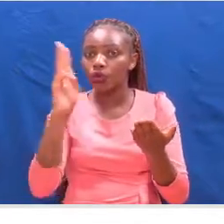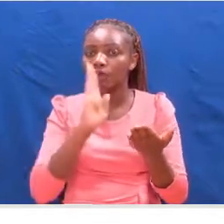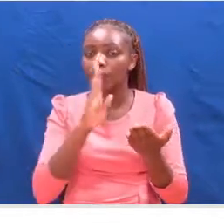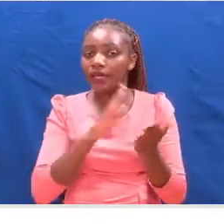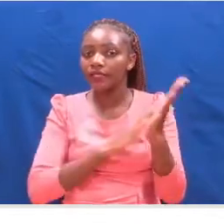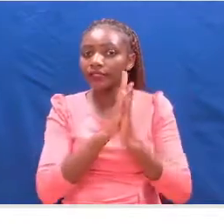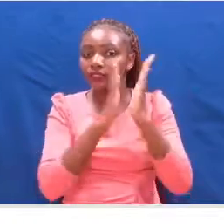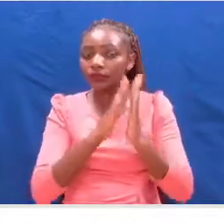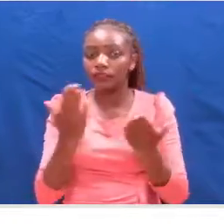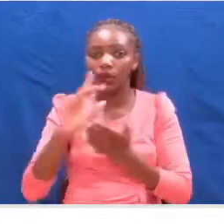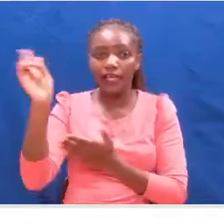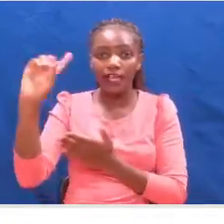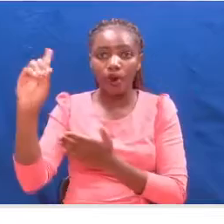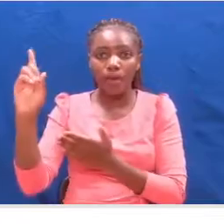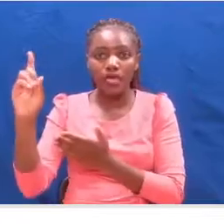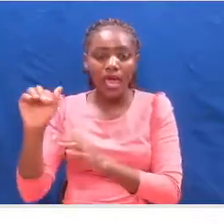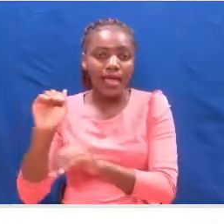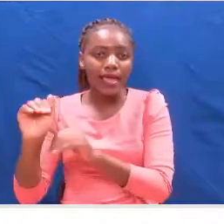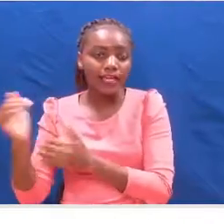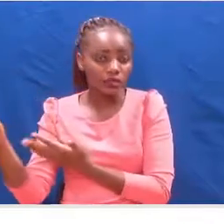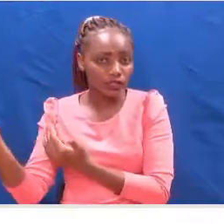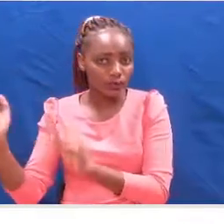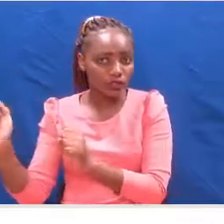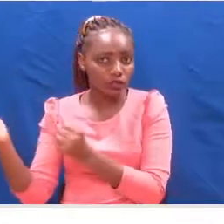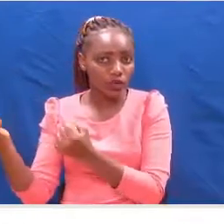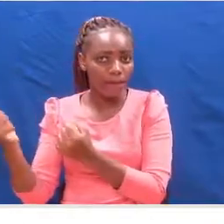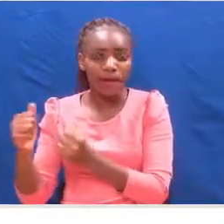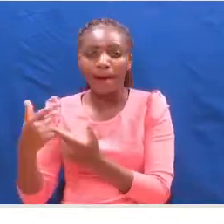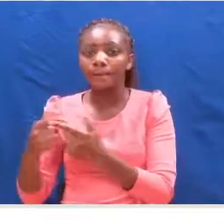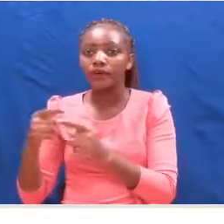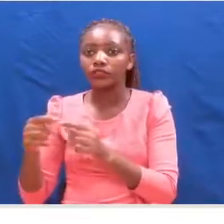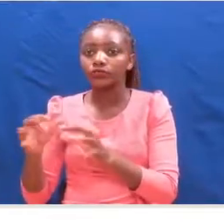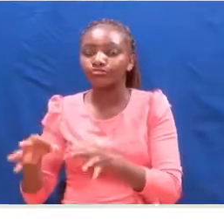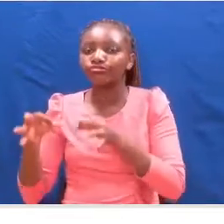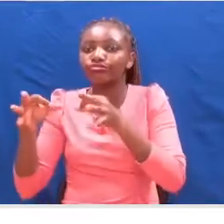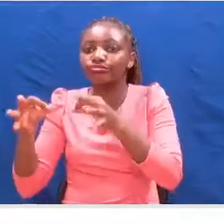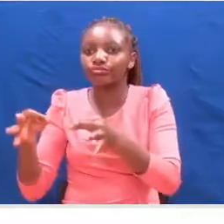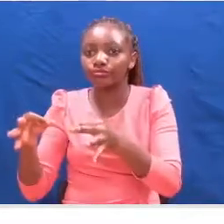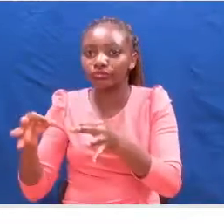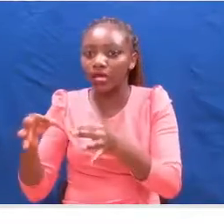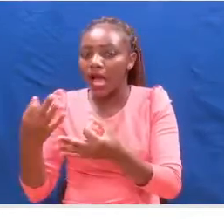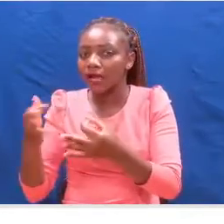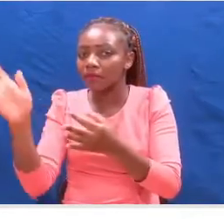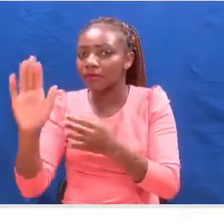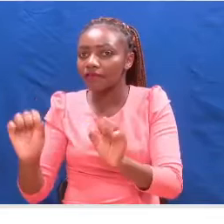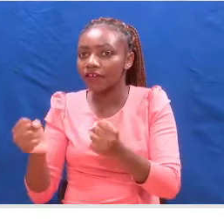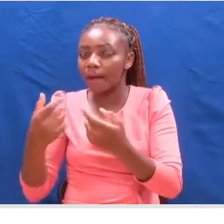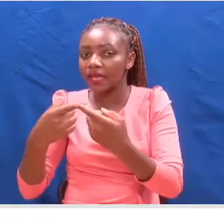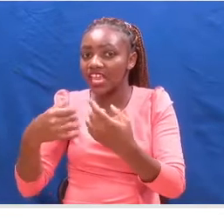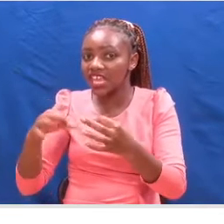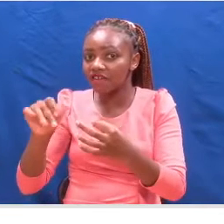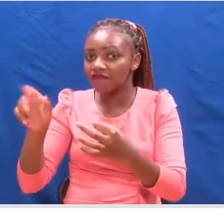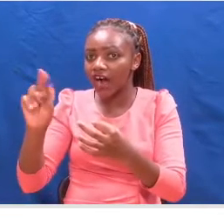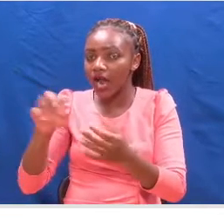candidate in Nairobi gubernatorial race, a by-election which has been paused by the court and may never happen if Anne Kananu